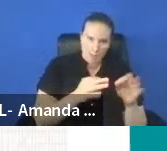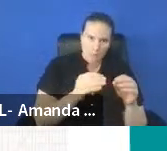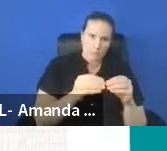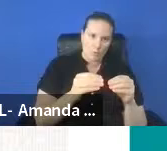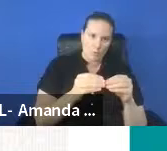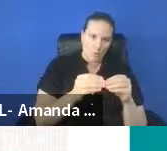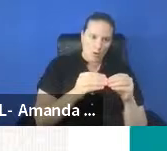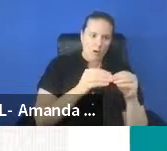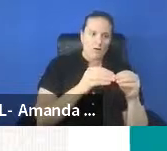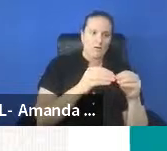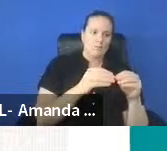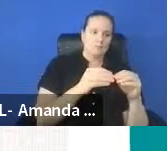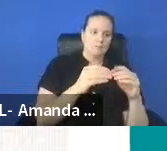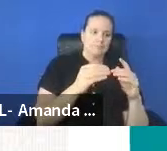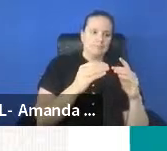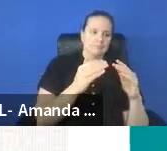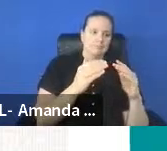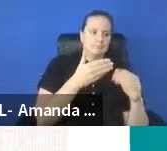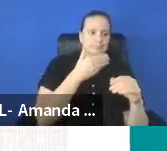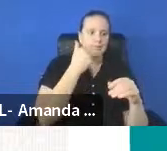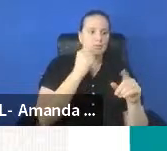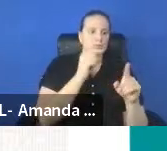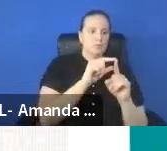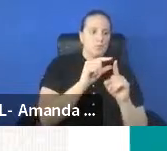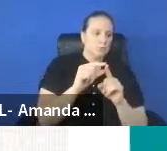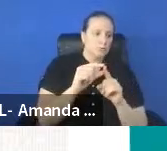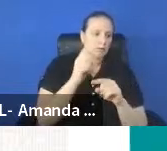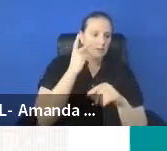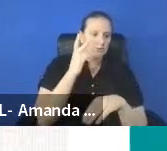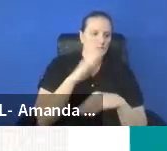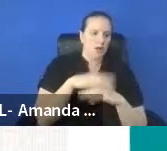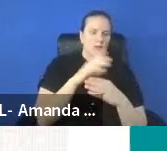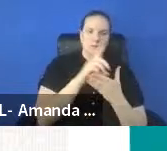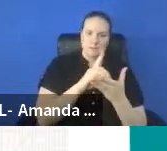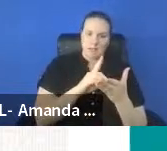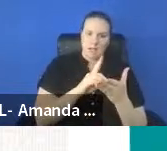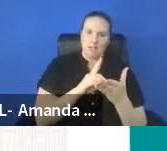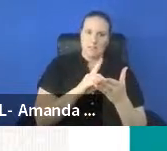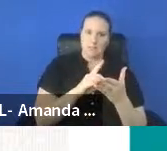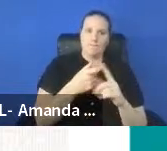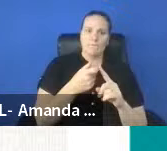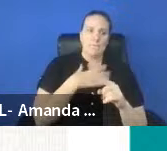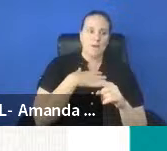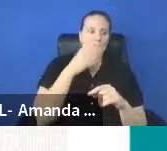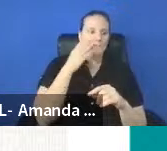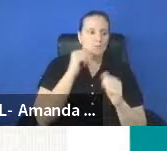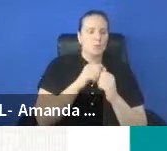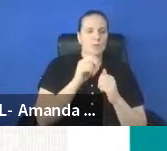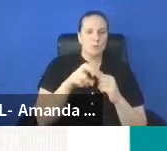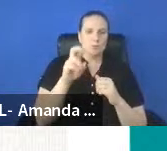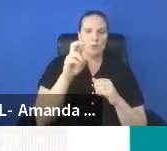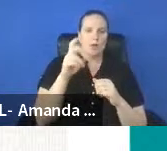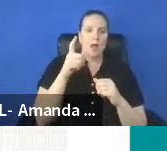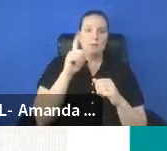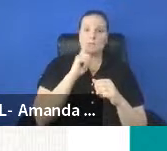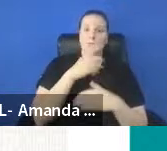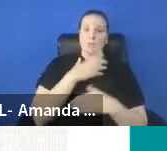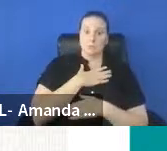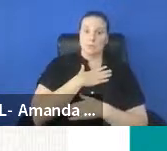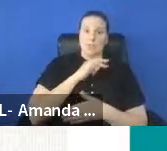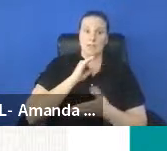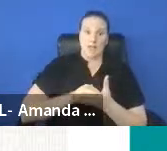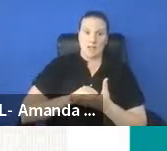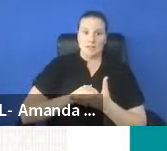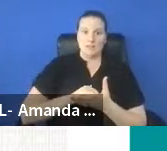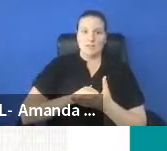practical terms what I see on a design board from my experience with the tour. So I really appreciated it, in addition